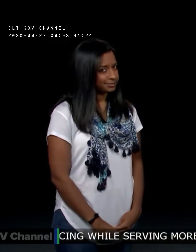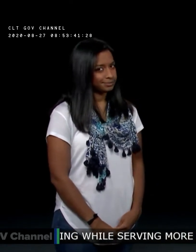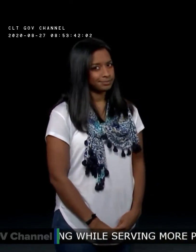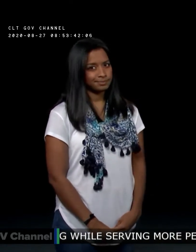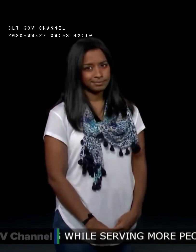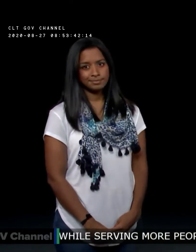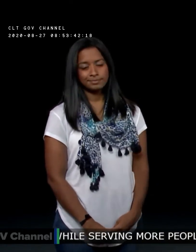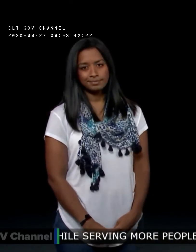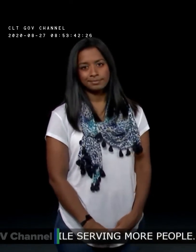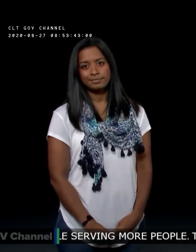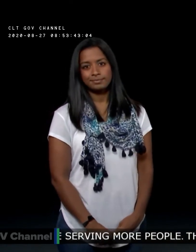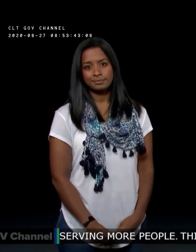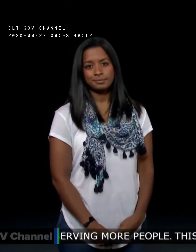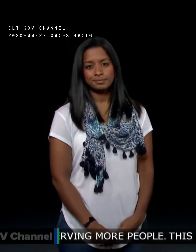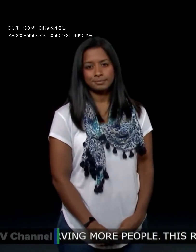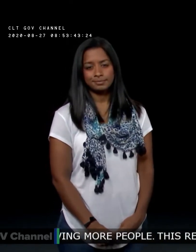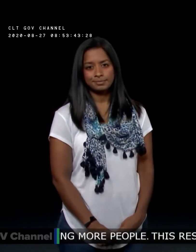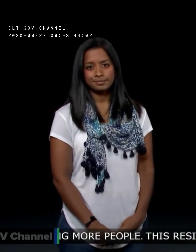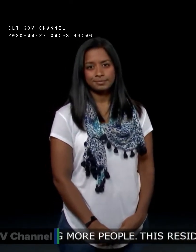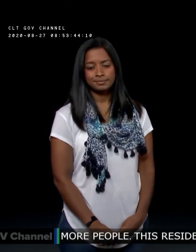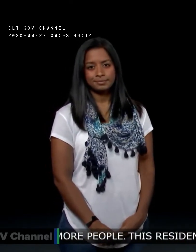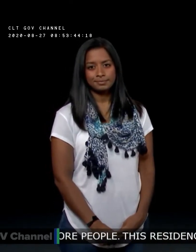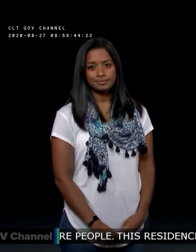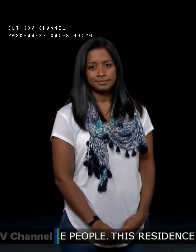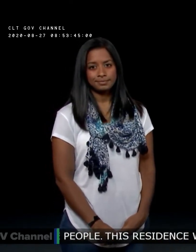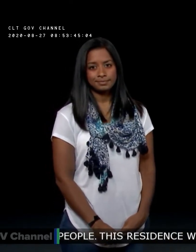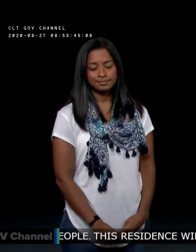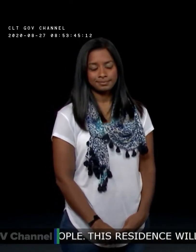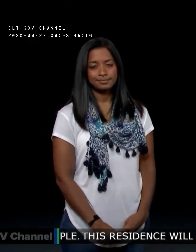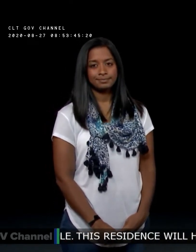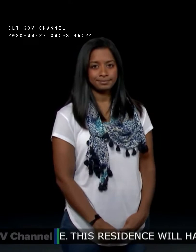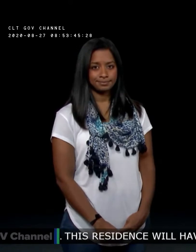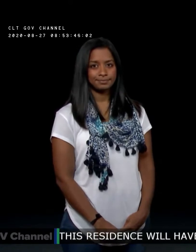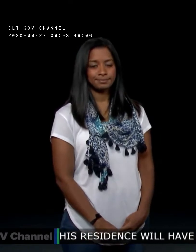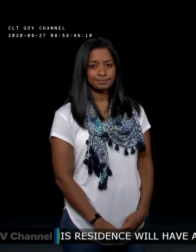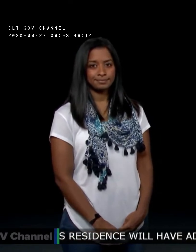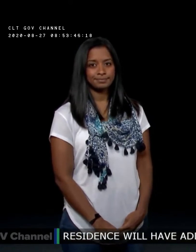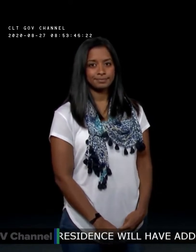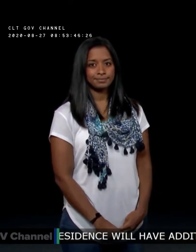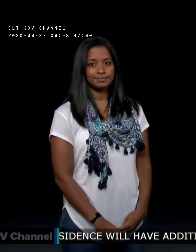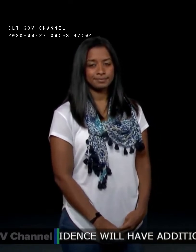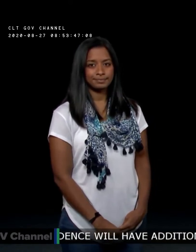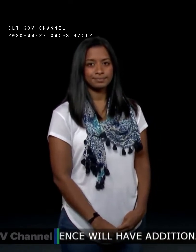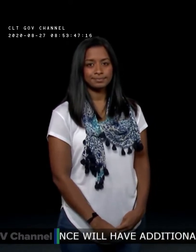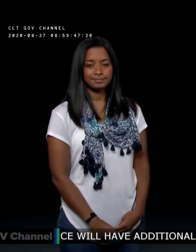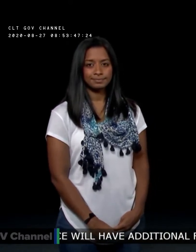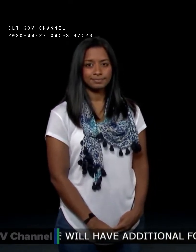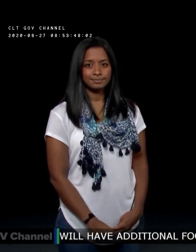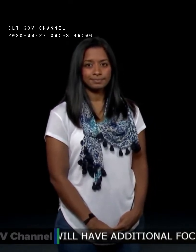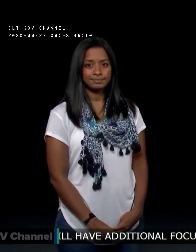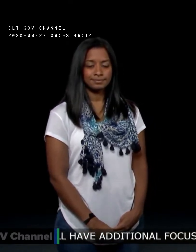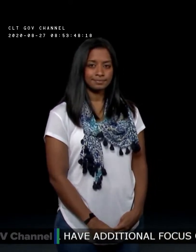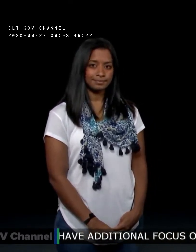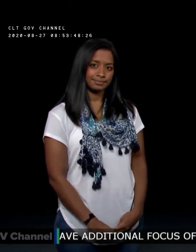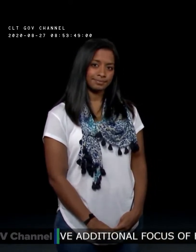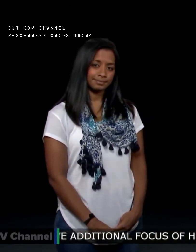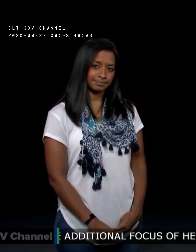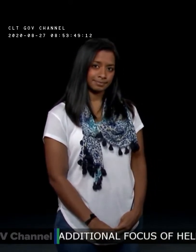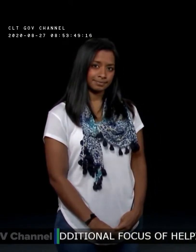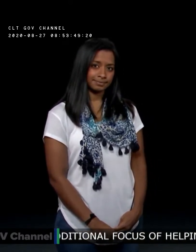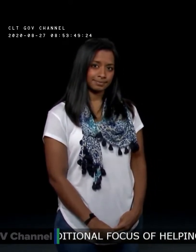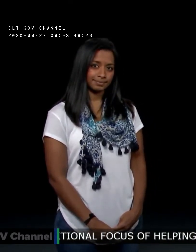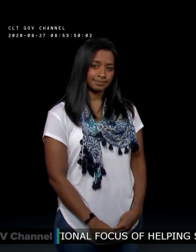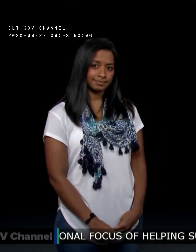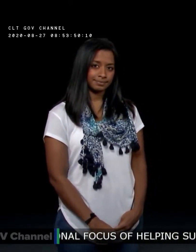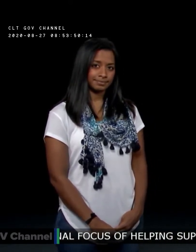sanitizer? Washing your hands with soap and water is best because hand sanitizers don't kill some types of germs. Also, they